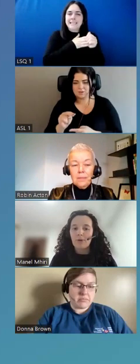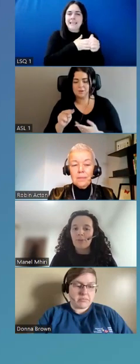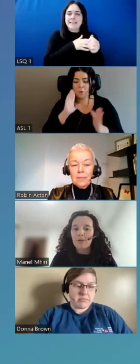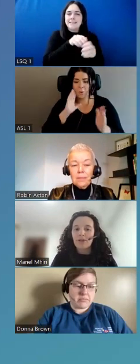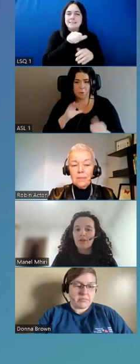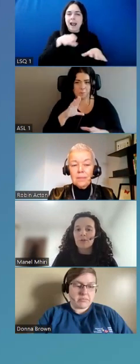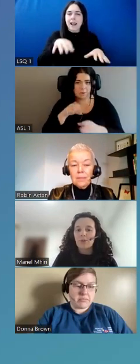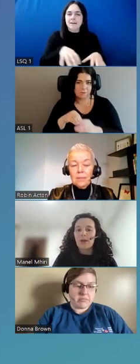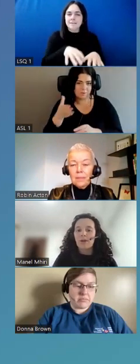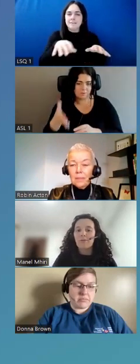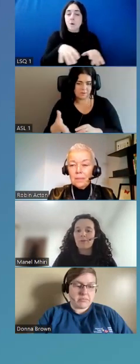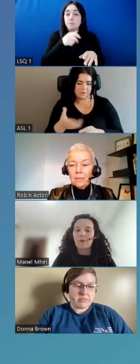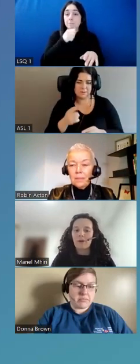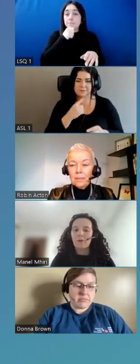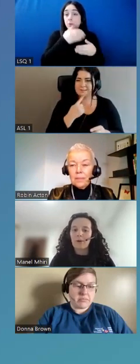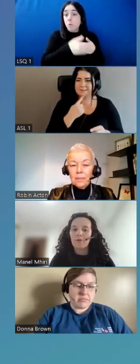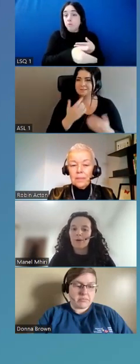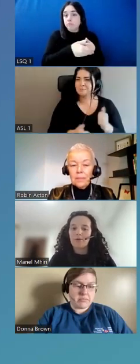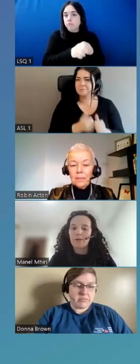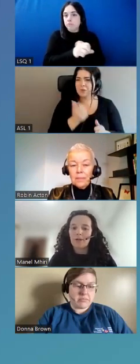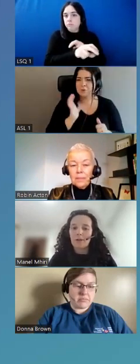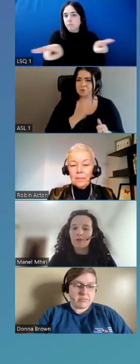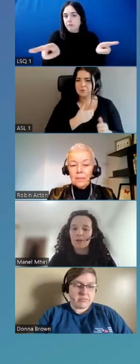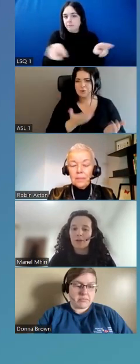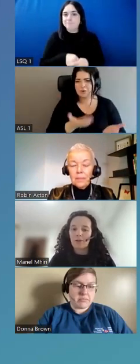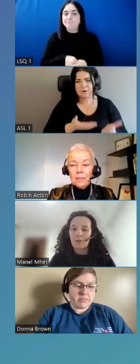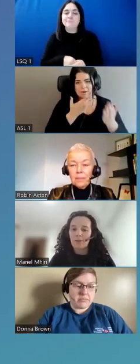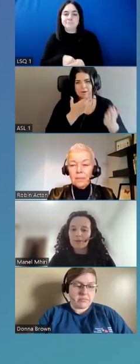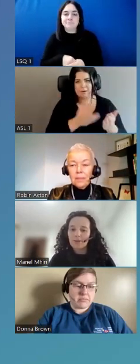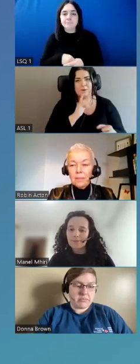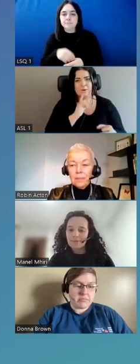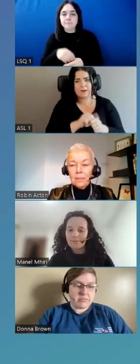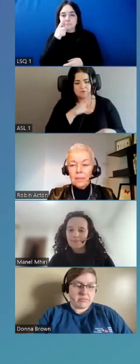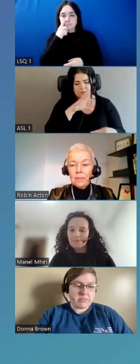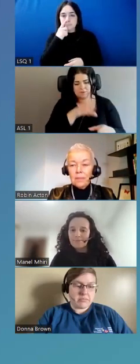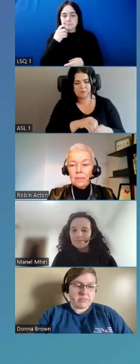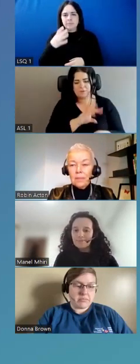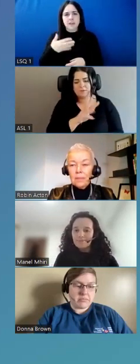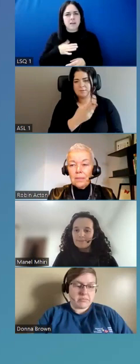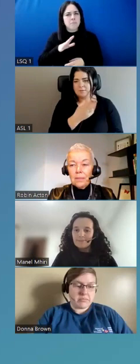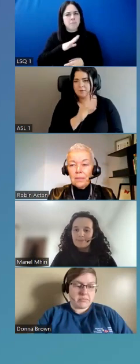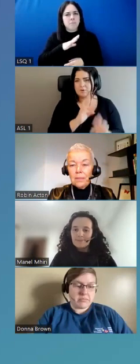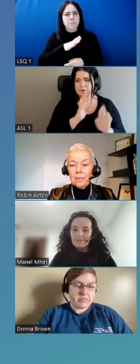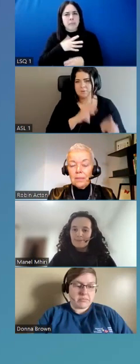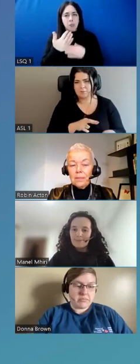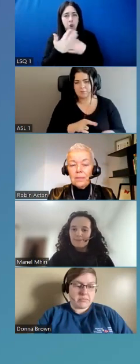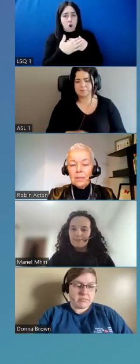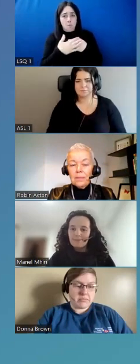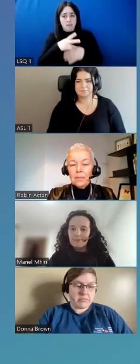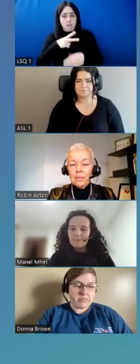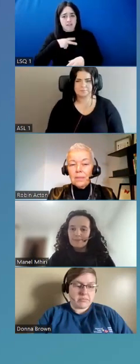of the recommendations we gave were included in the report.